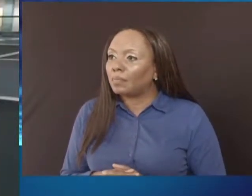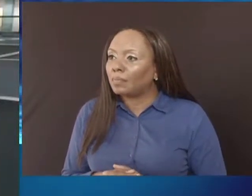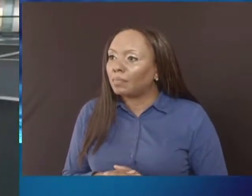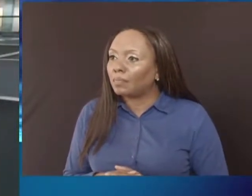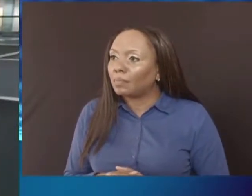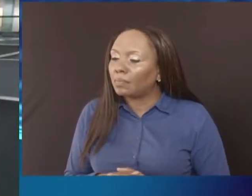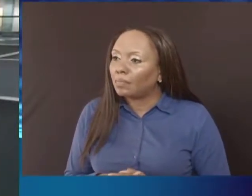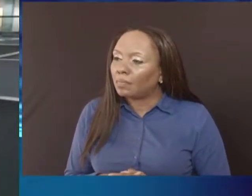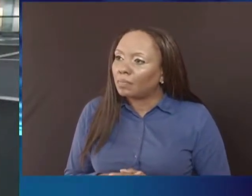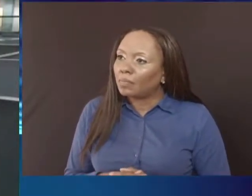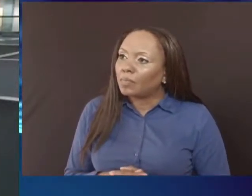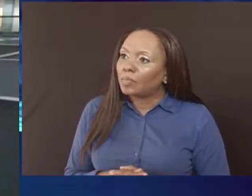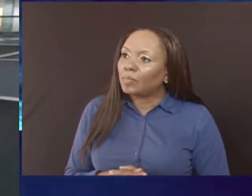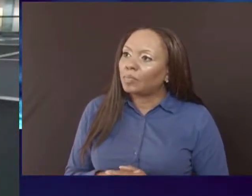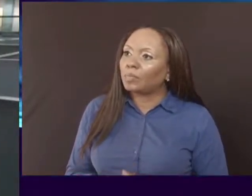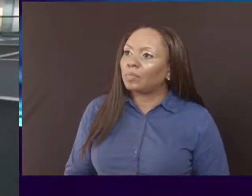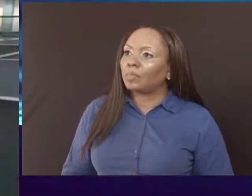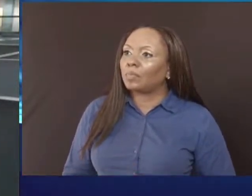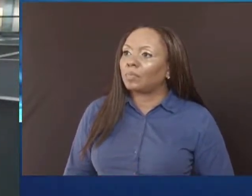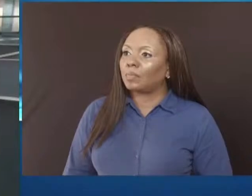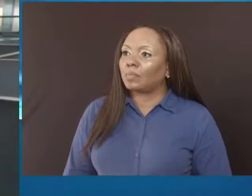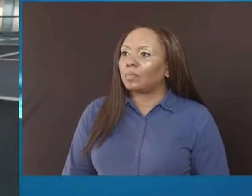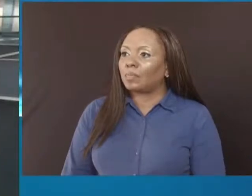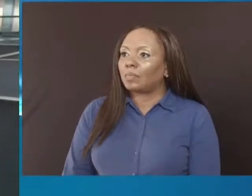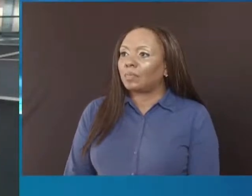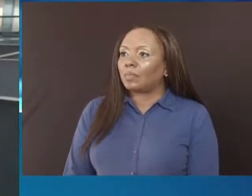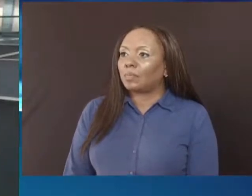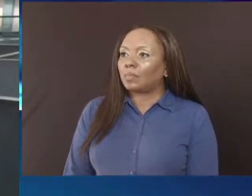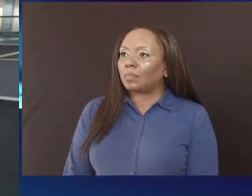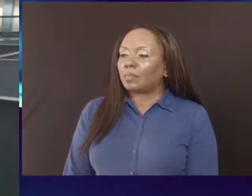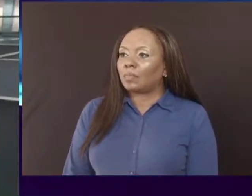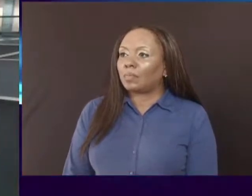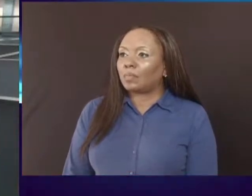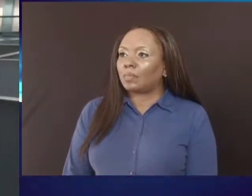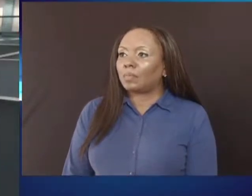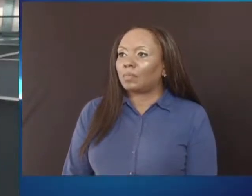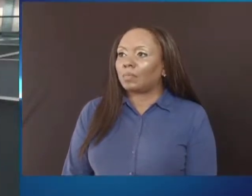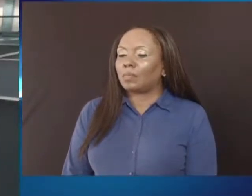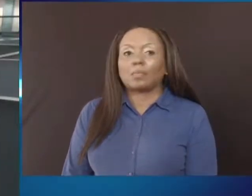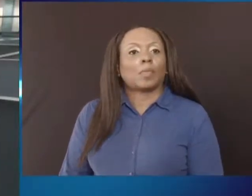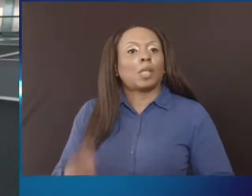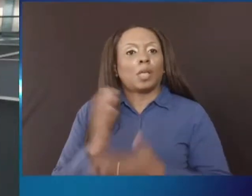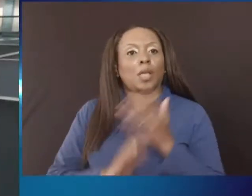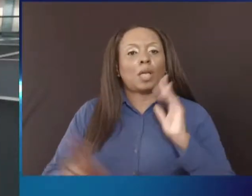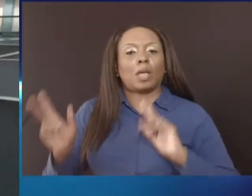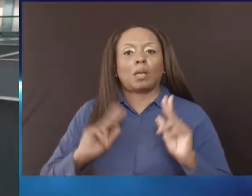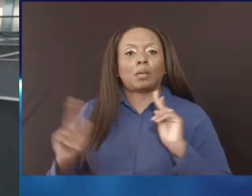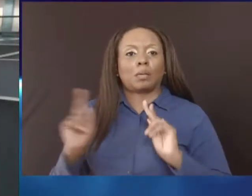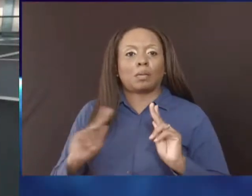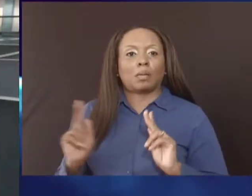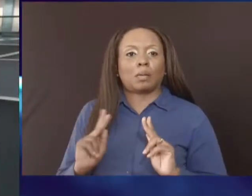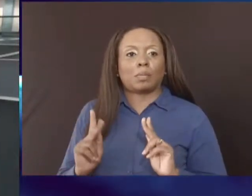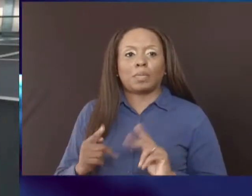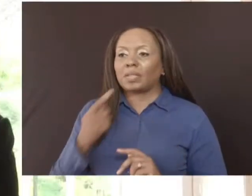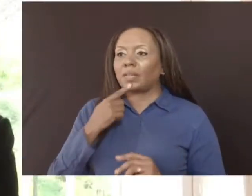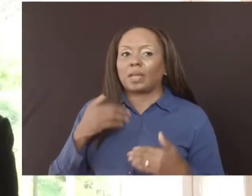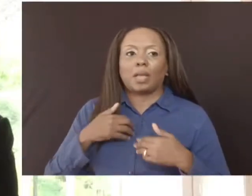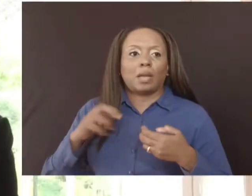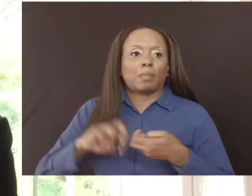saying they're having issues collecting their loved ones' bodies from the funeral homes. Can you speak about that?